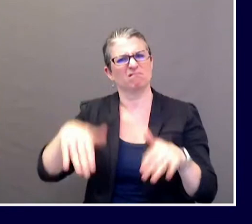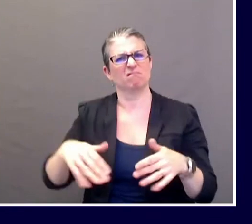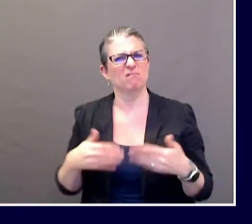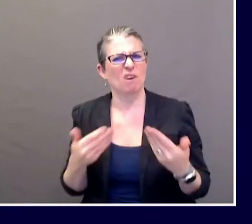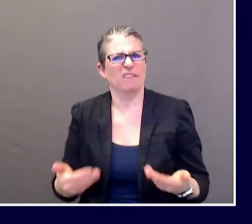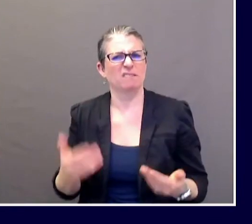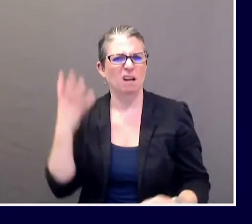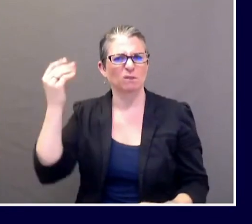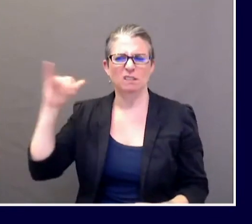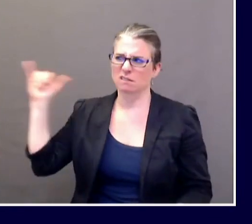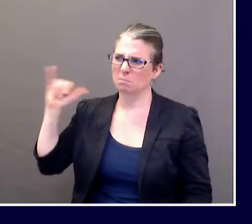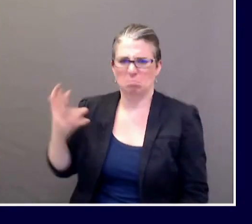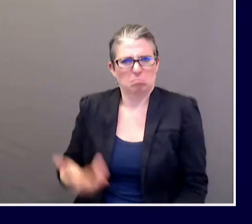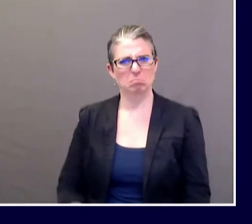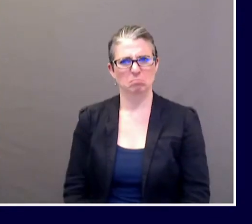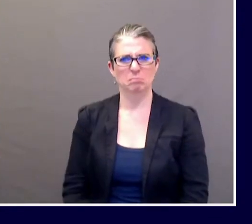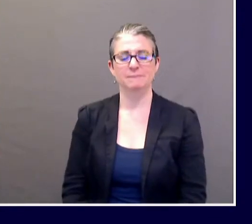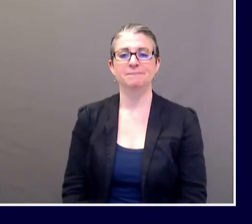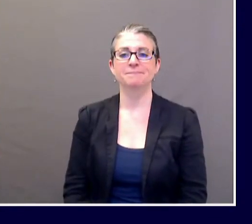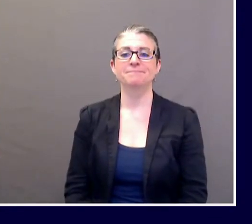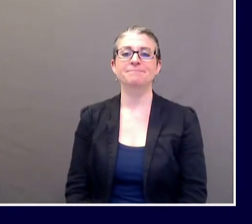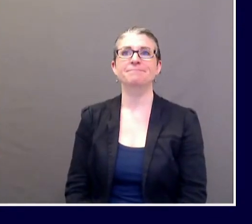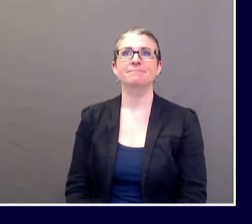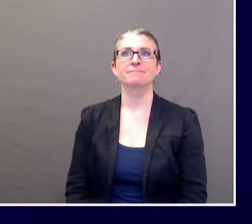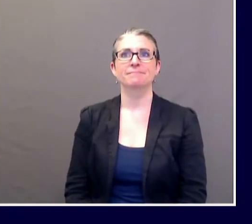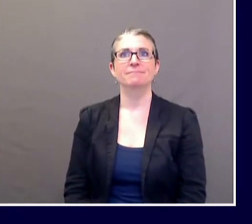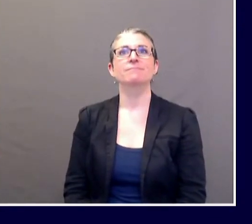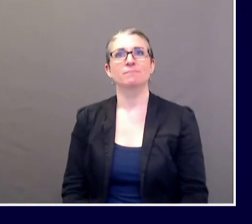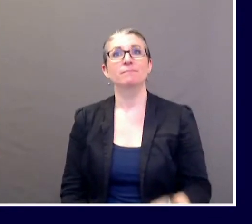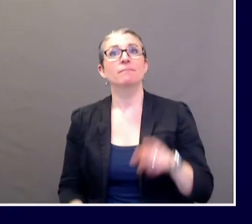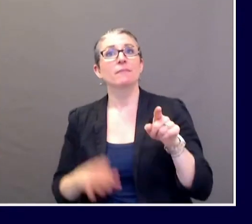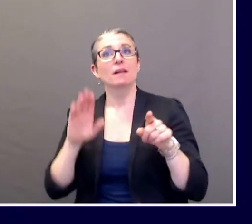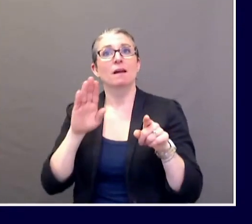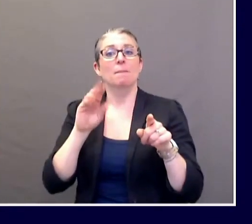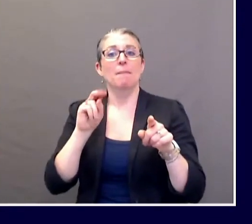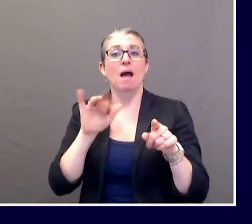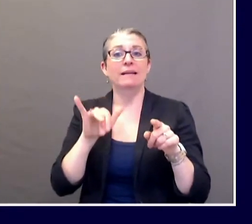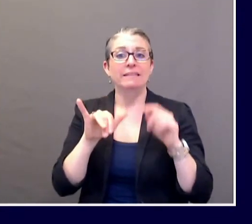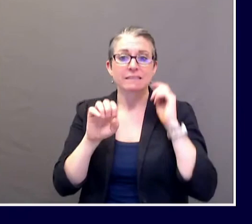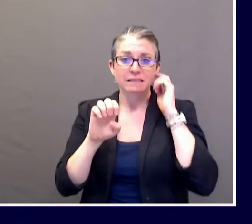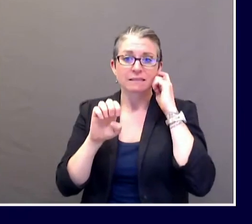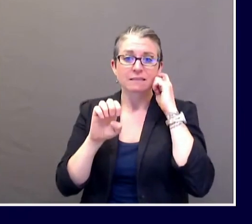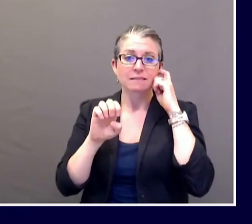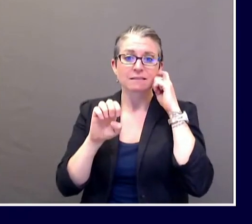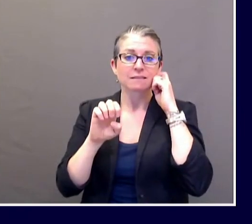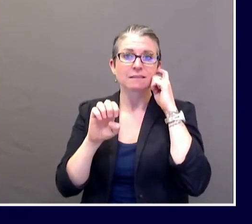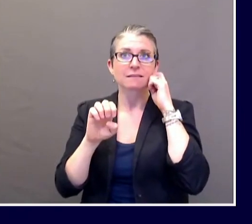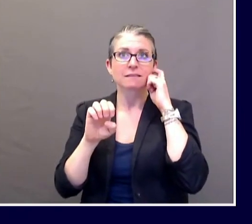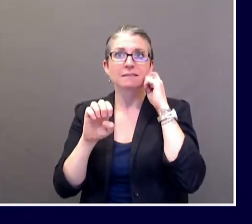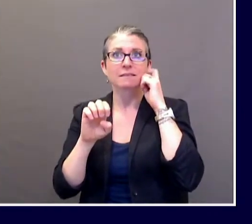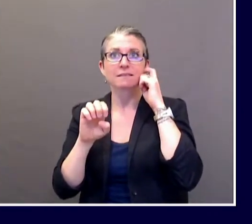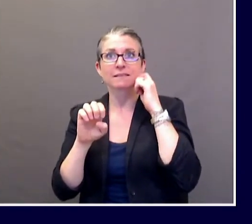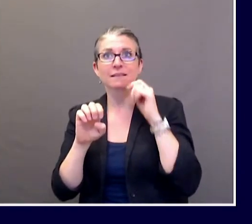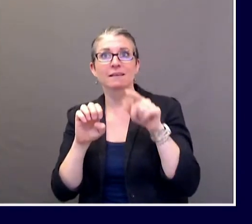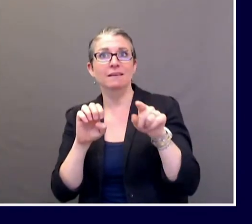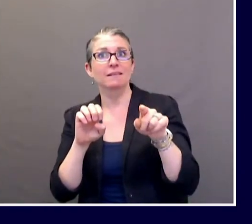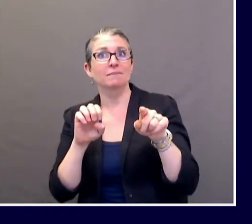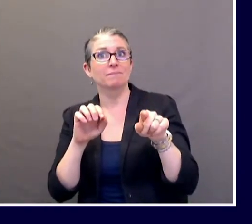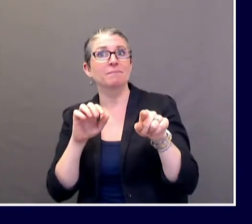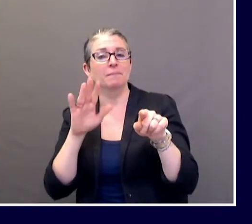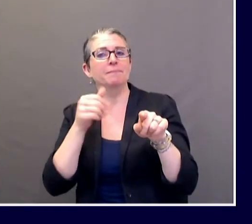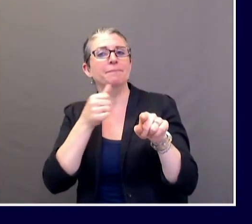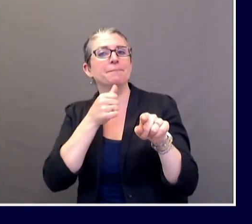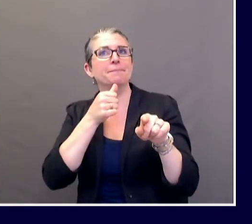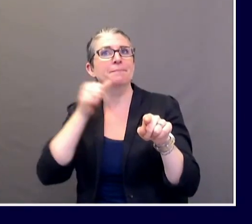Thank you, Dr. Shah. Yesterday, we heard from a reader who's a resident of a nursing home in Androscoggin County. The